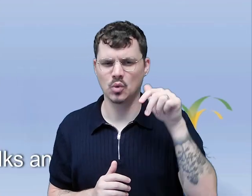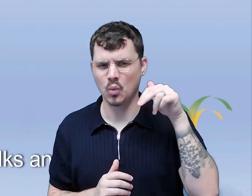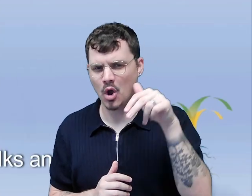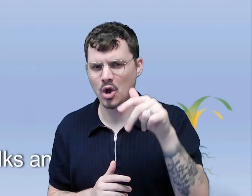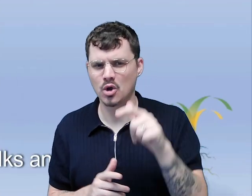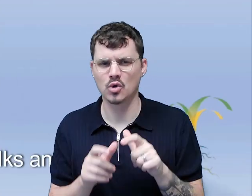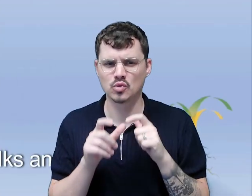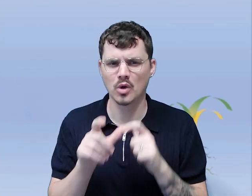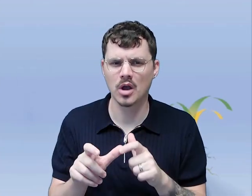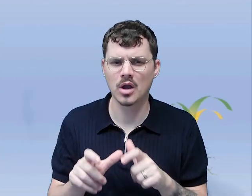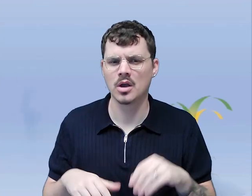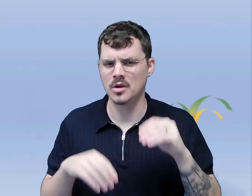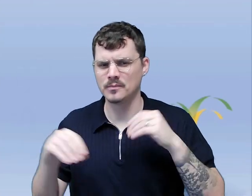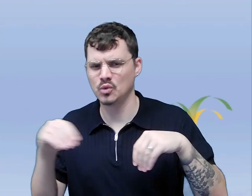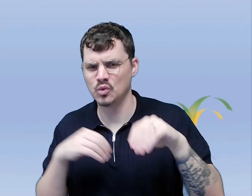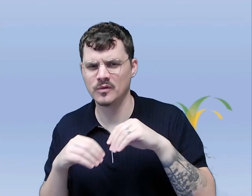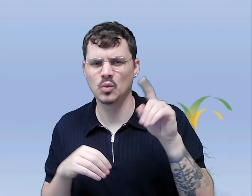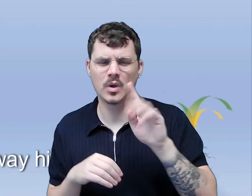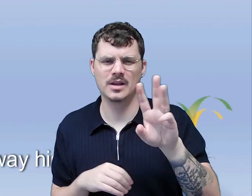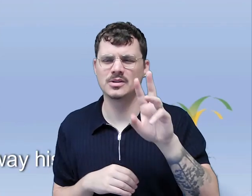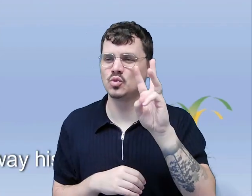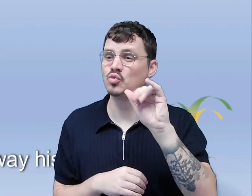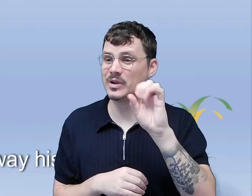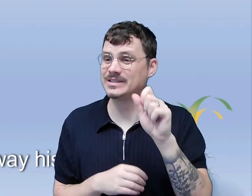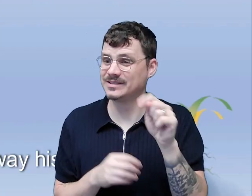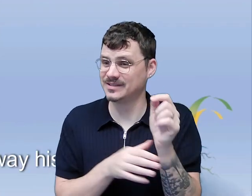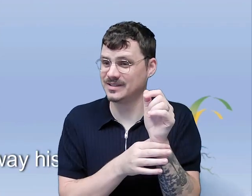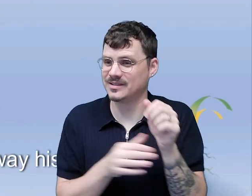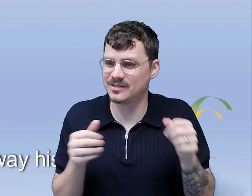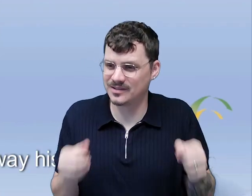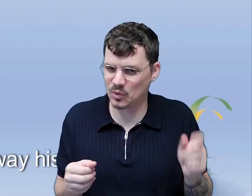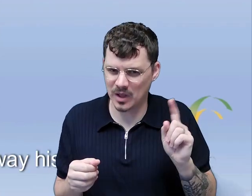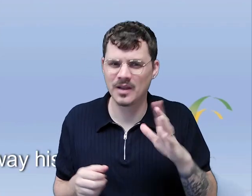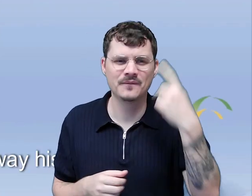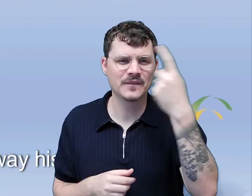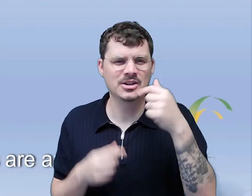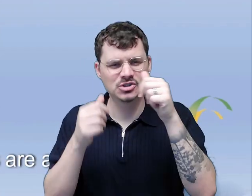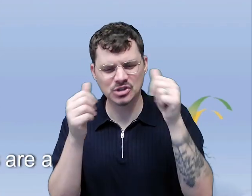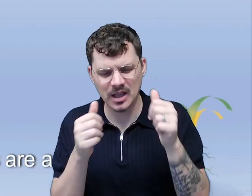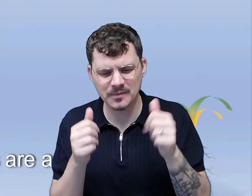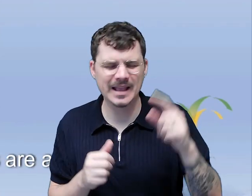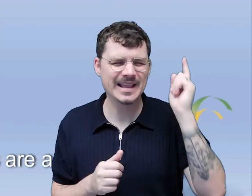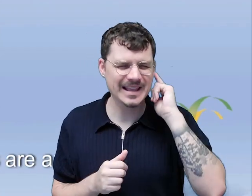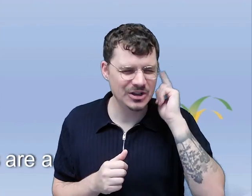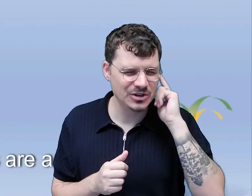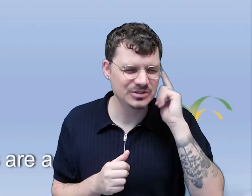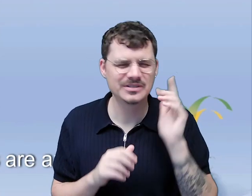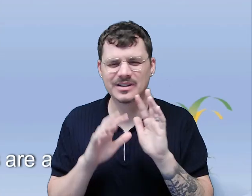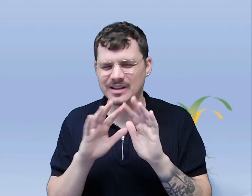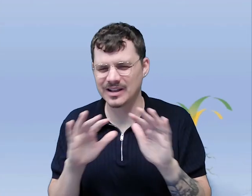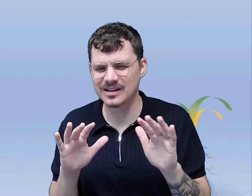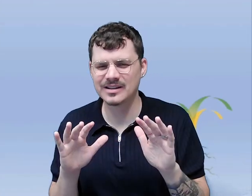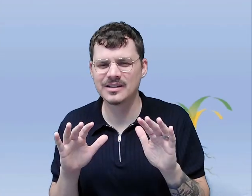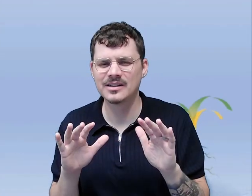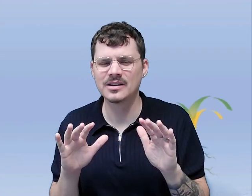if you watch the way he walks and runs and moves, and where his wrists are, and the way his face is shaped, and the way his ears are, and